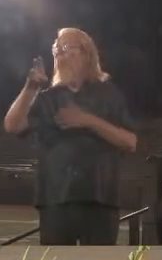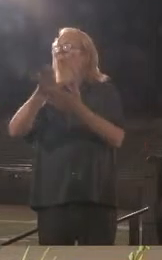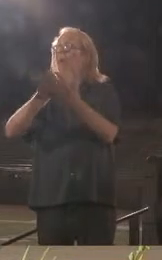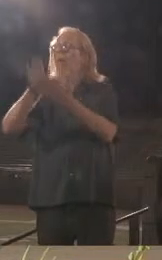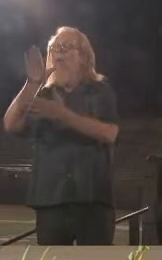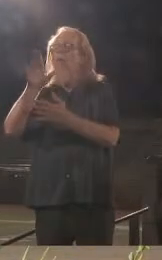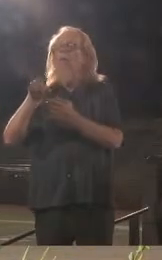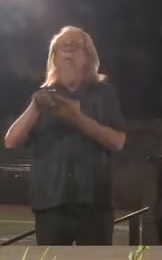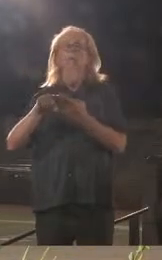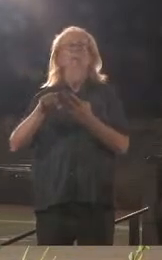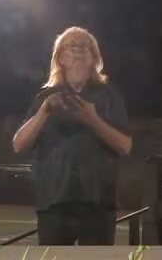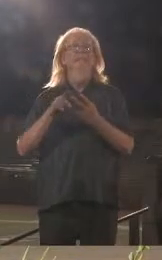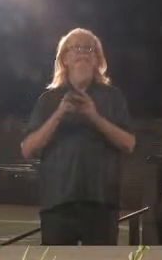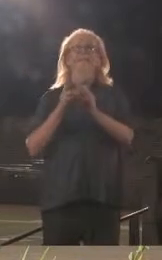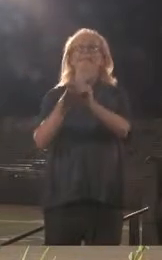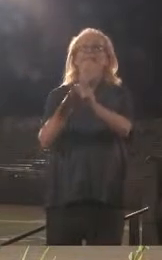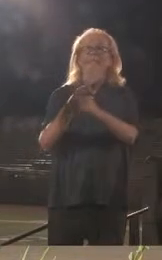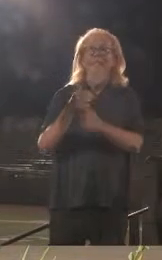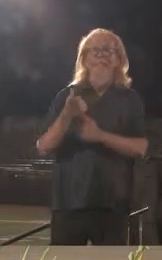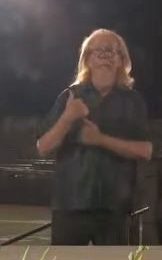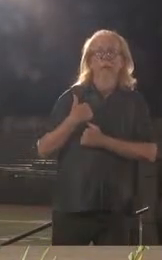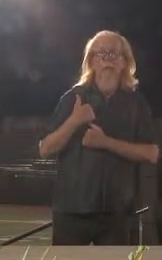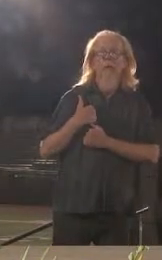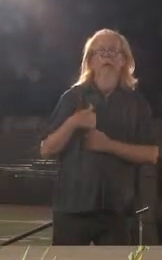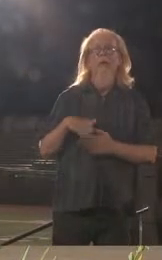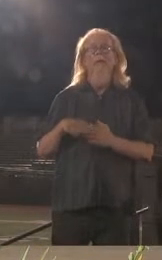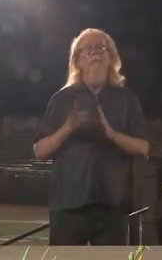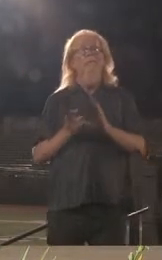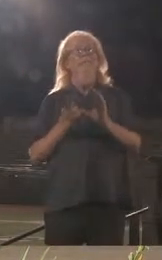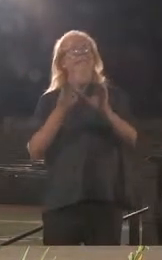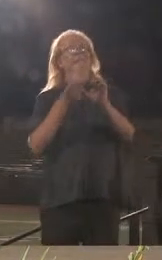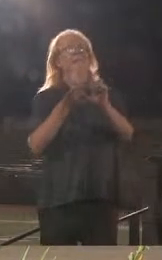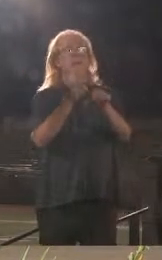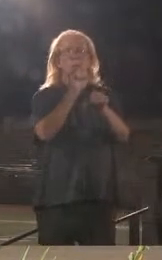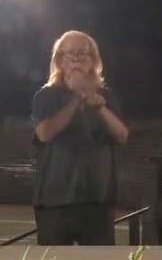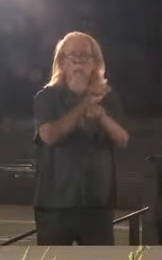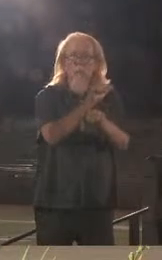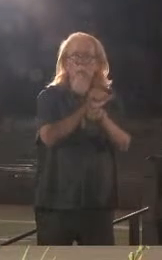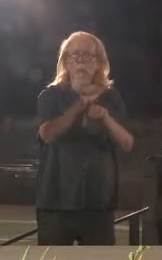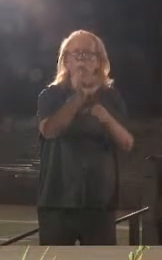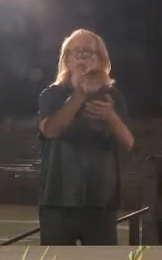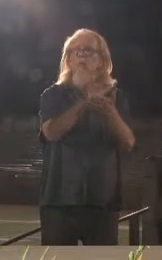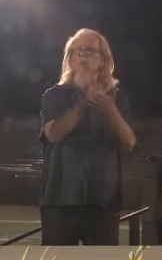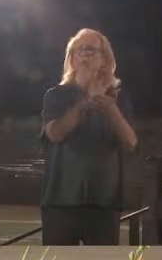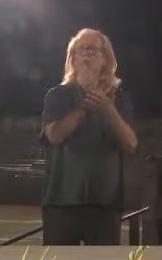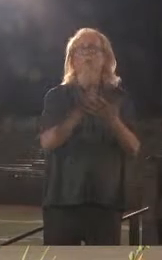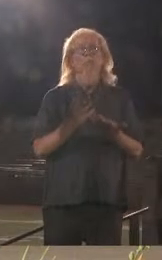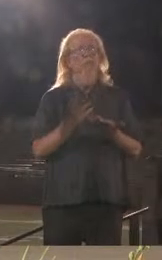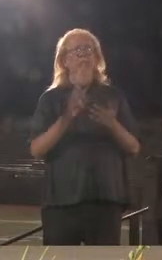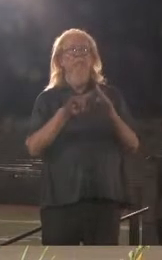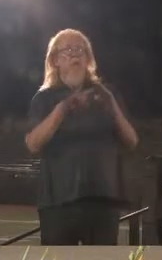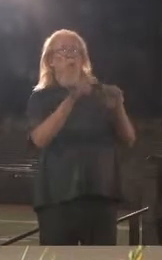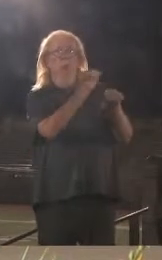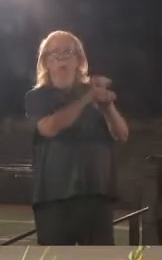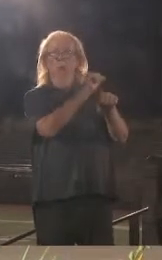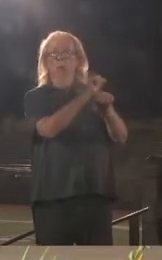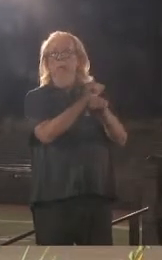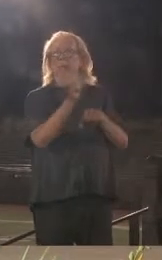go into the military, and others of you will go to vocational school or enter the workforce.